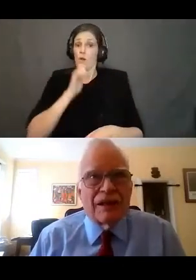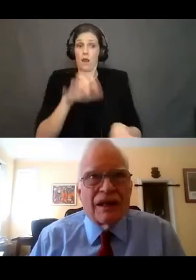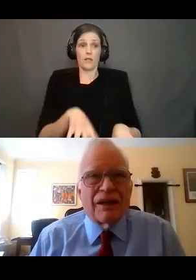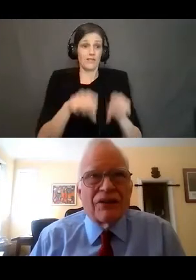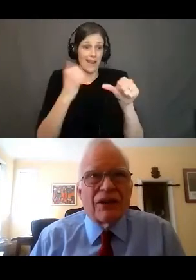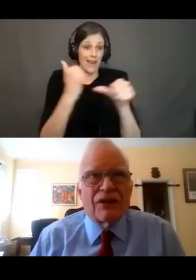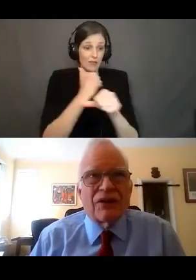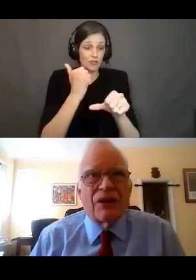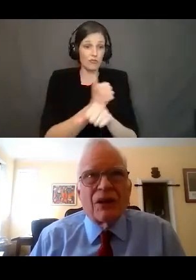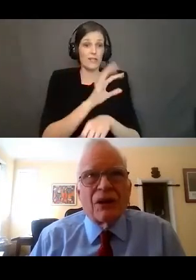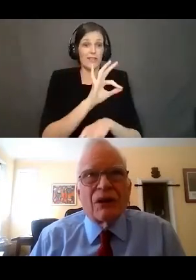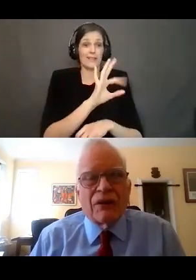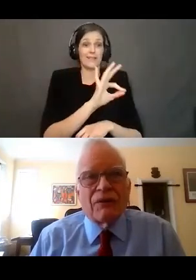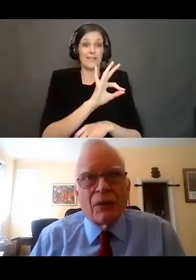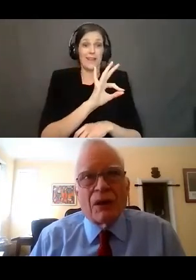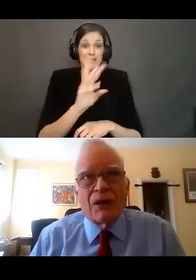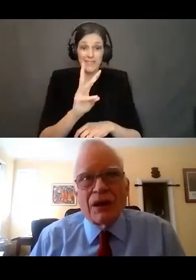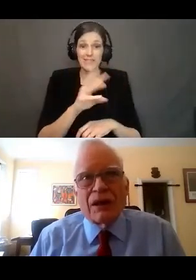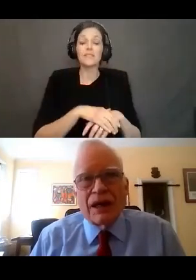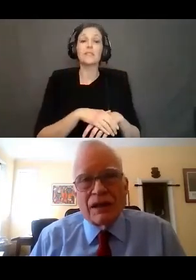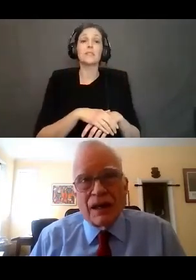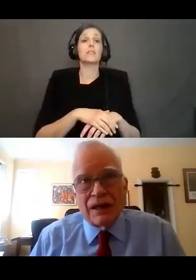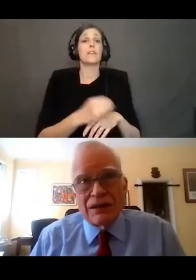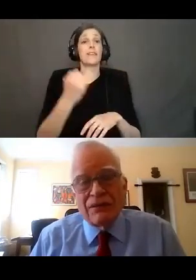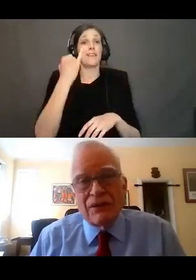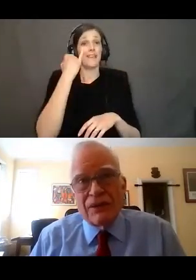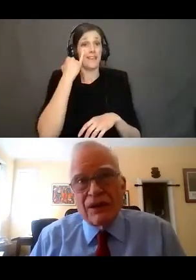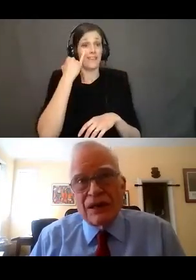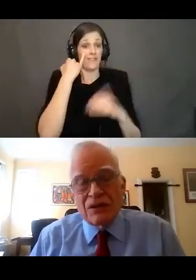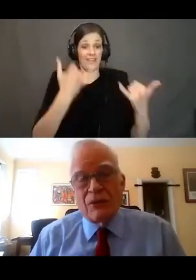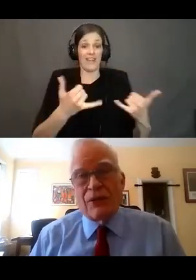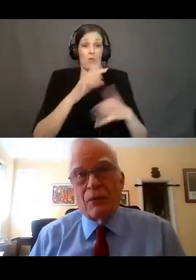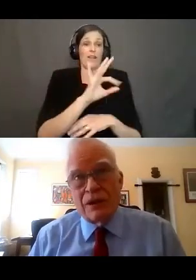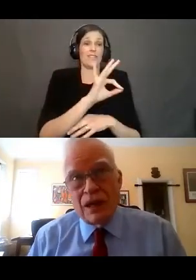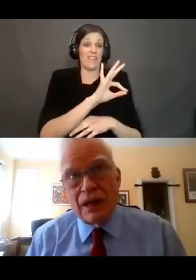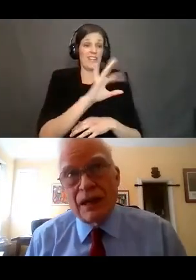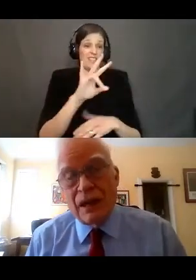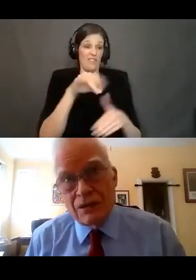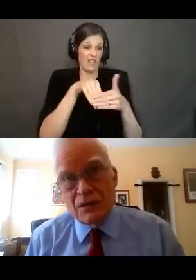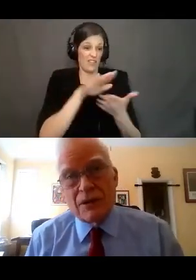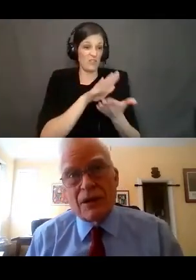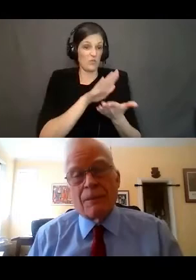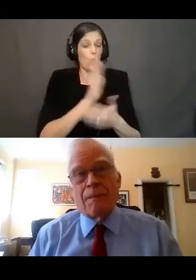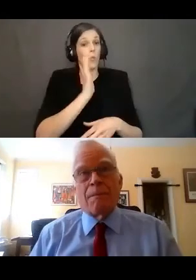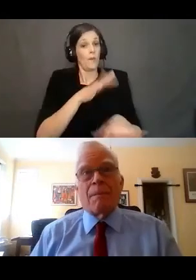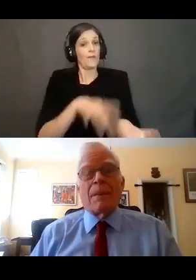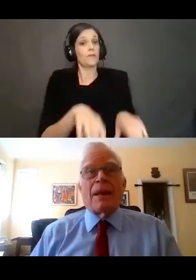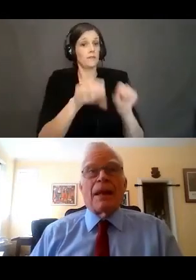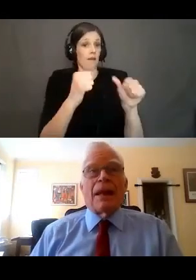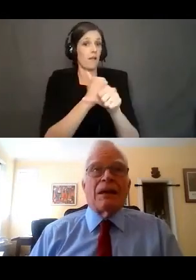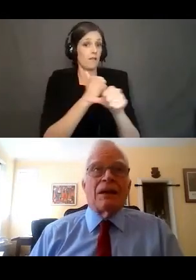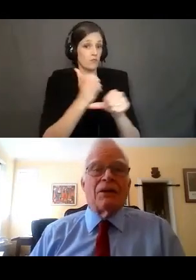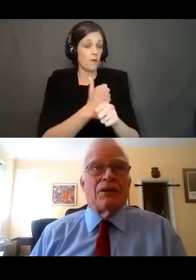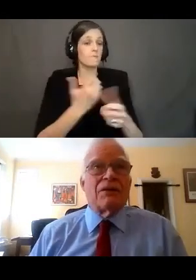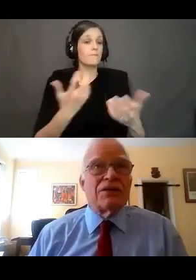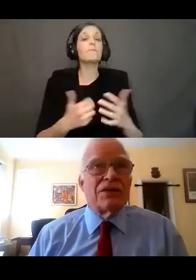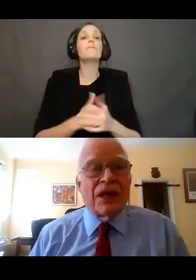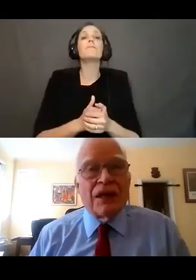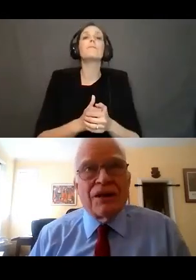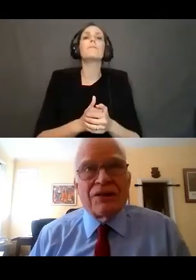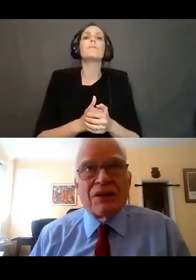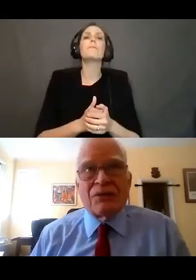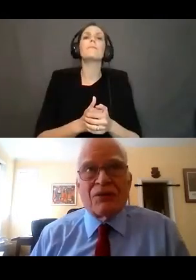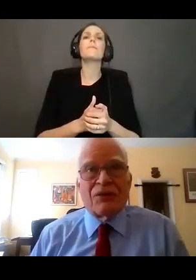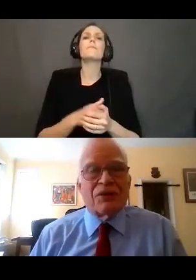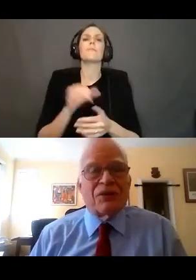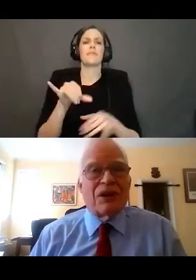in 1996, if they were in 1997 in that school, they would take algebra. And under the